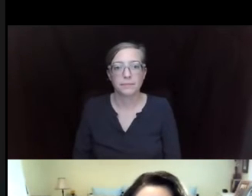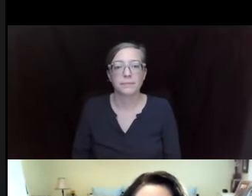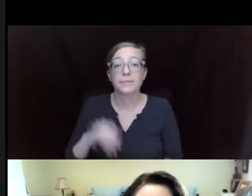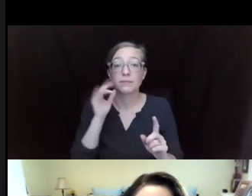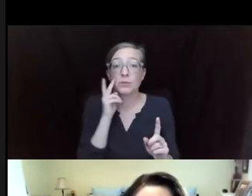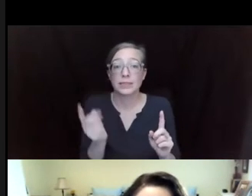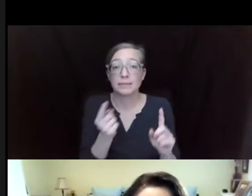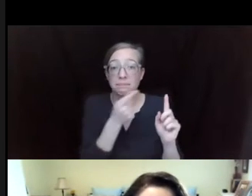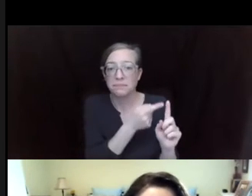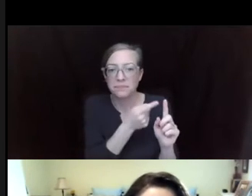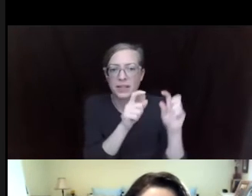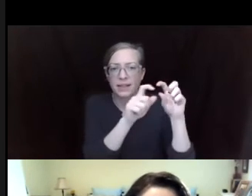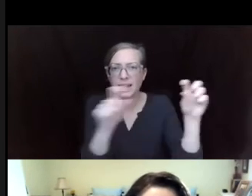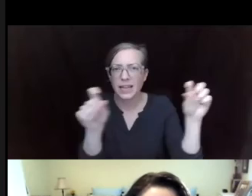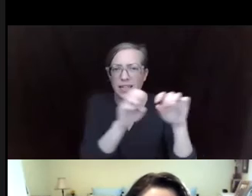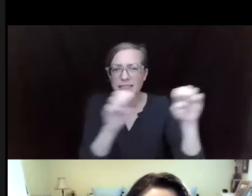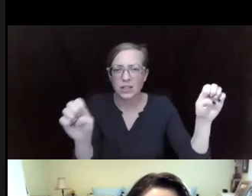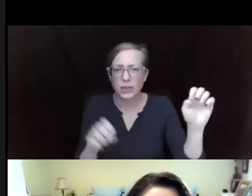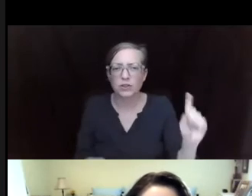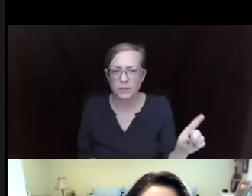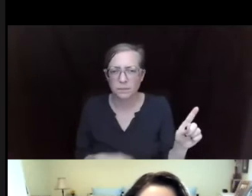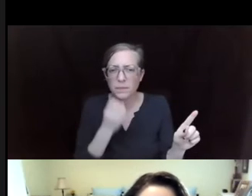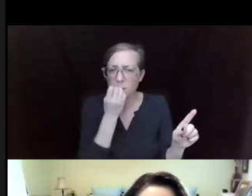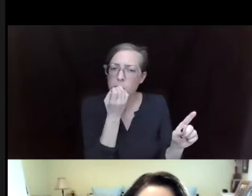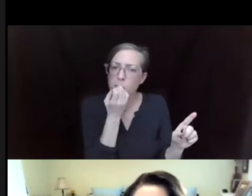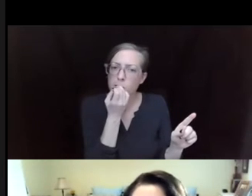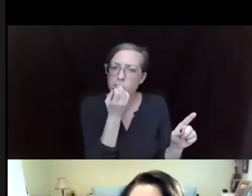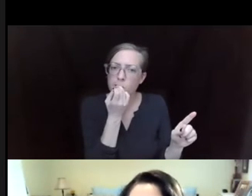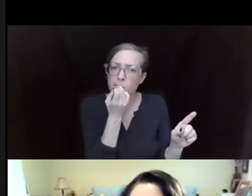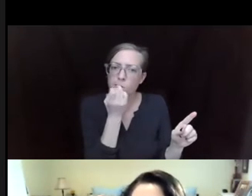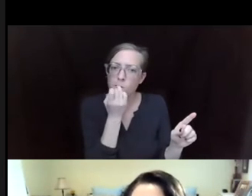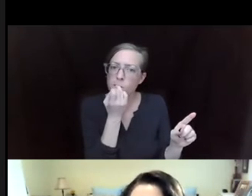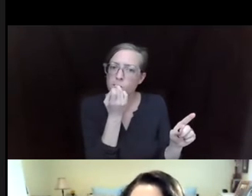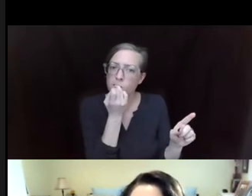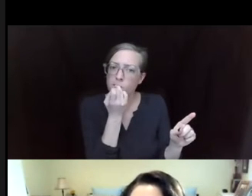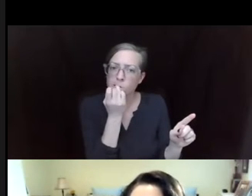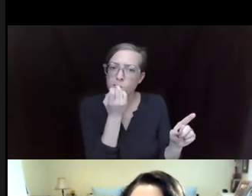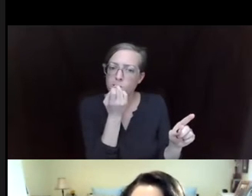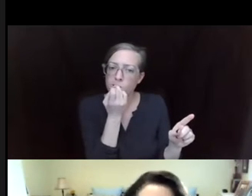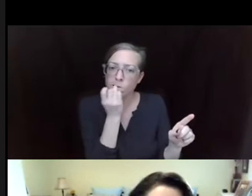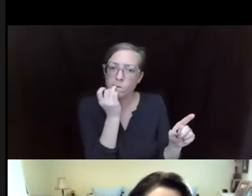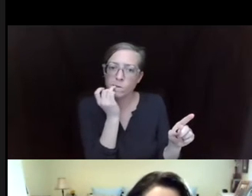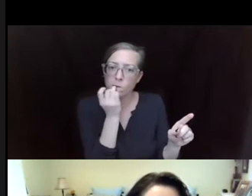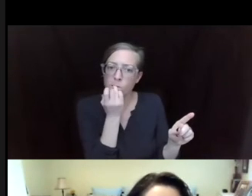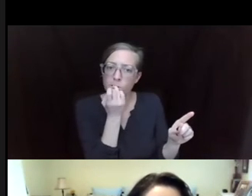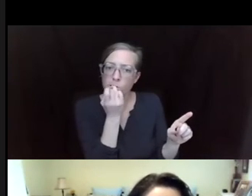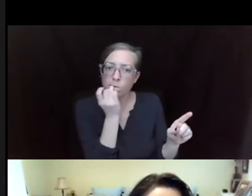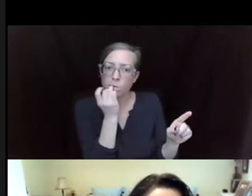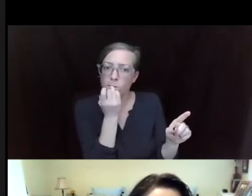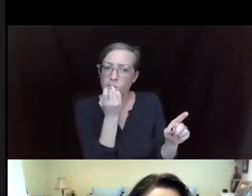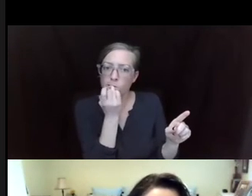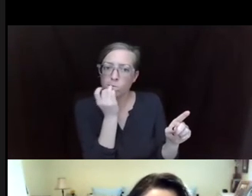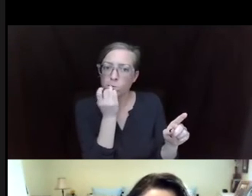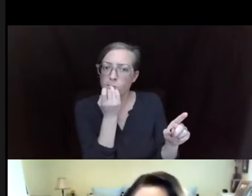velocity of a particle moving and the electrophoresis depends on the mobility and the electric field to the power 1. That's the linear part. When I go